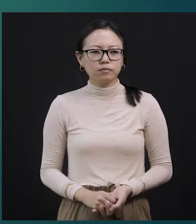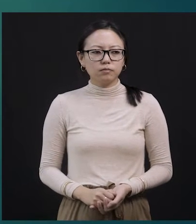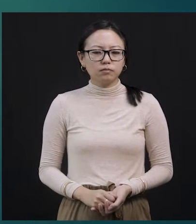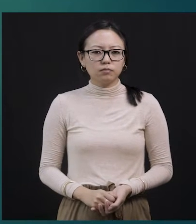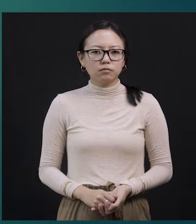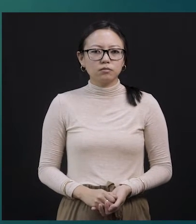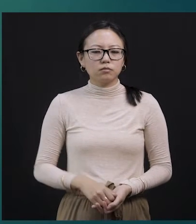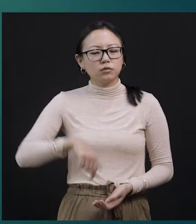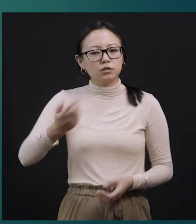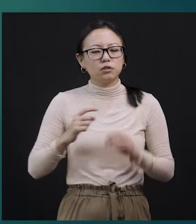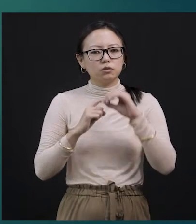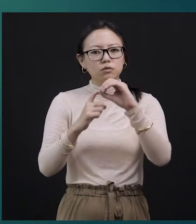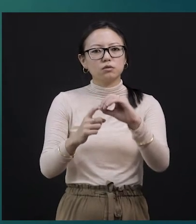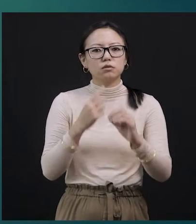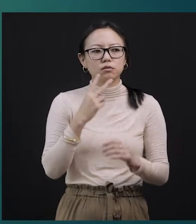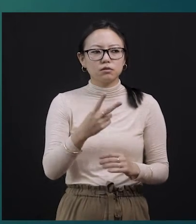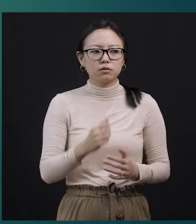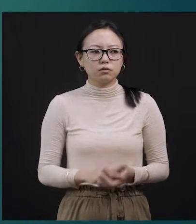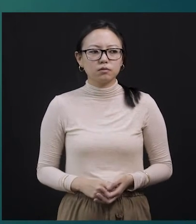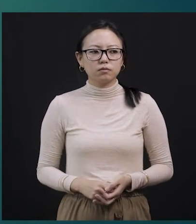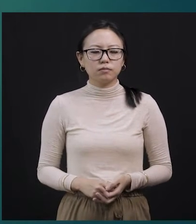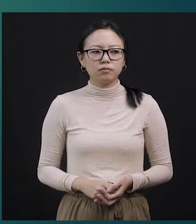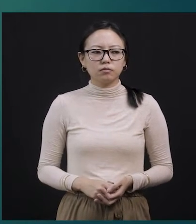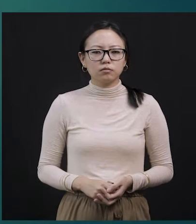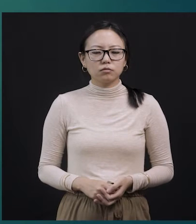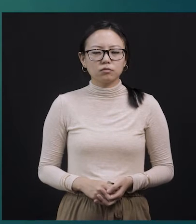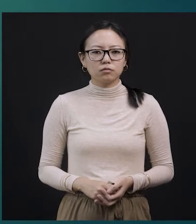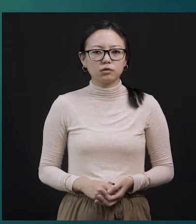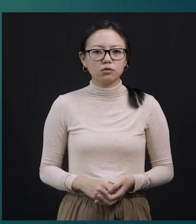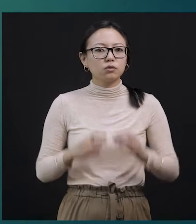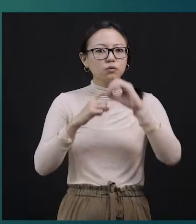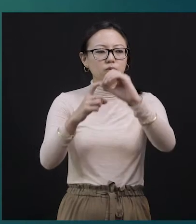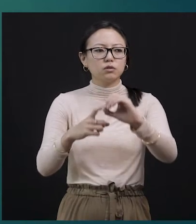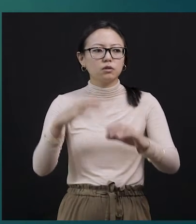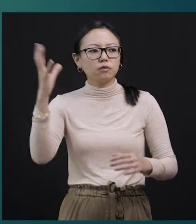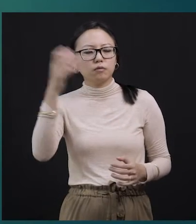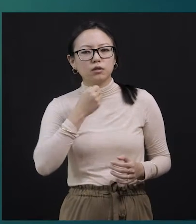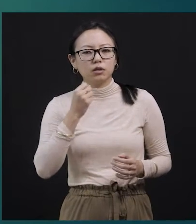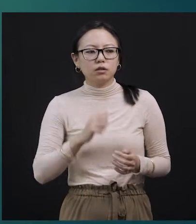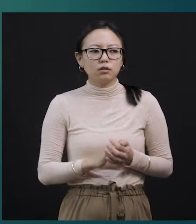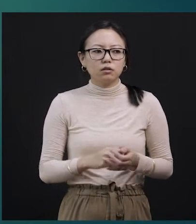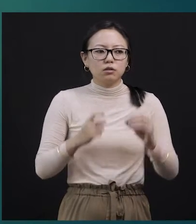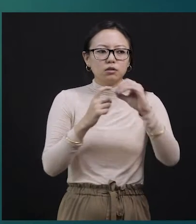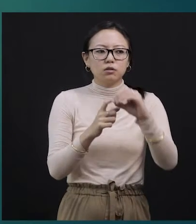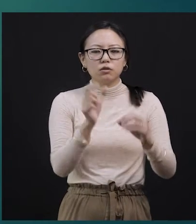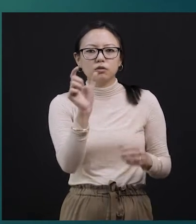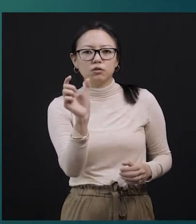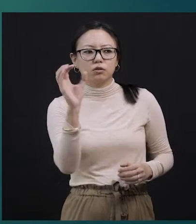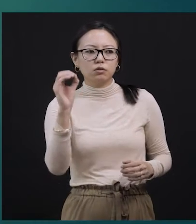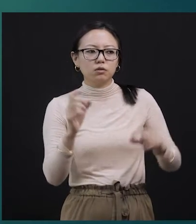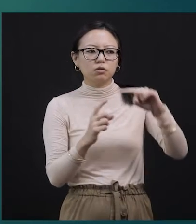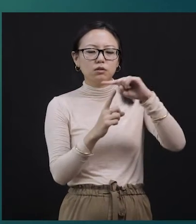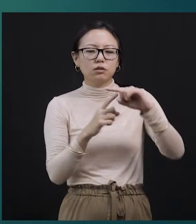next question that you have. It is about find the quotient and remainder. So this is